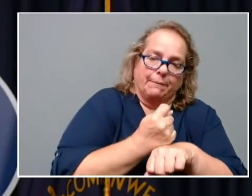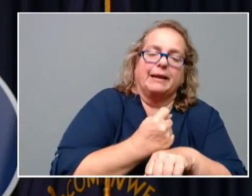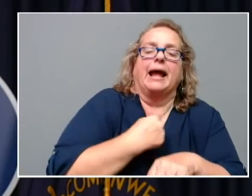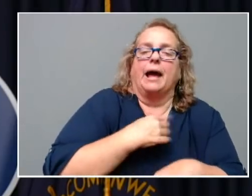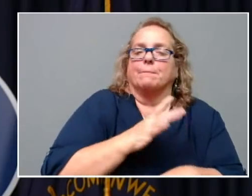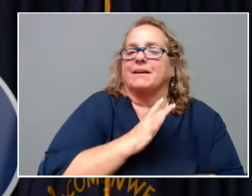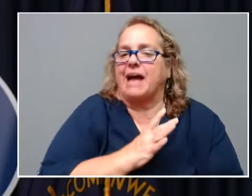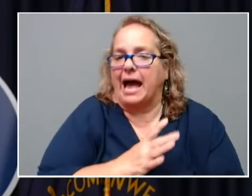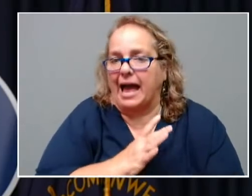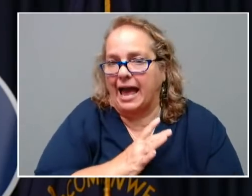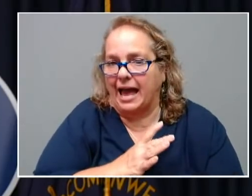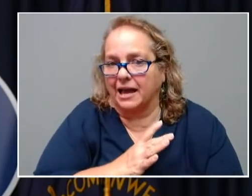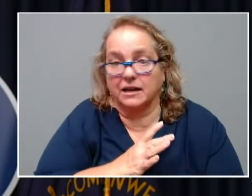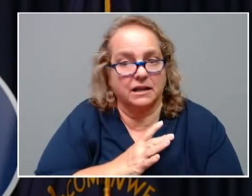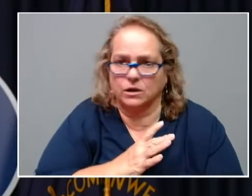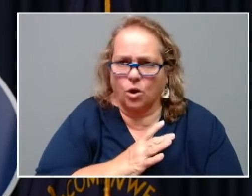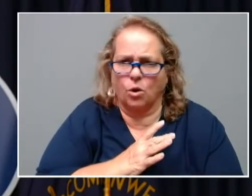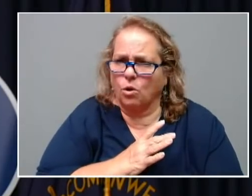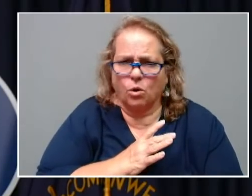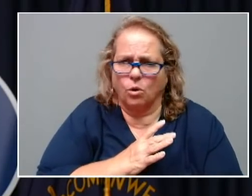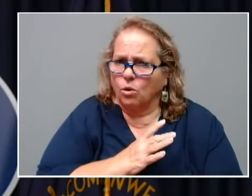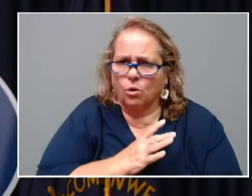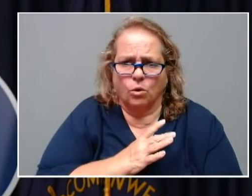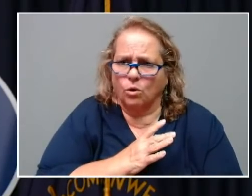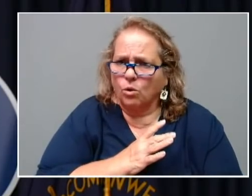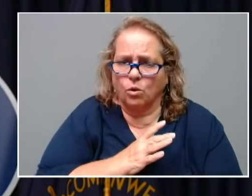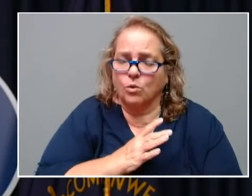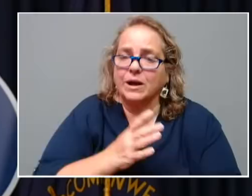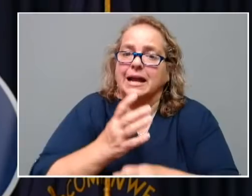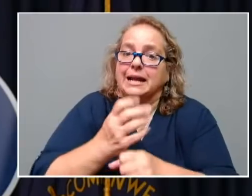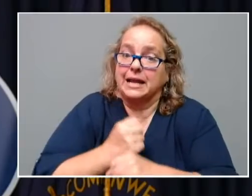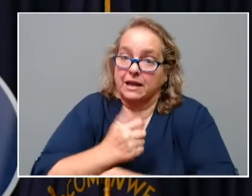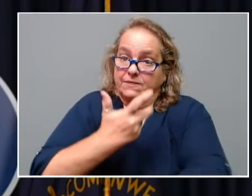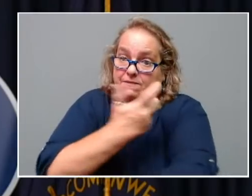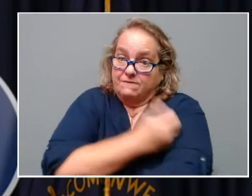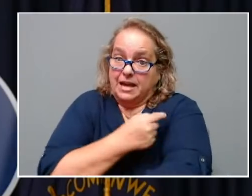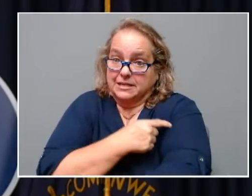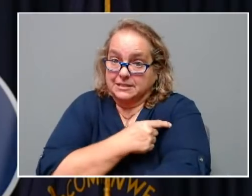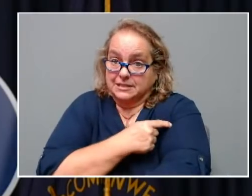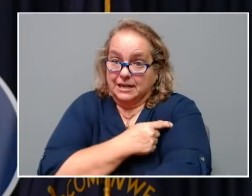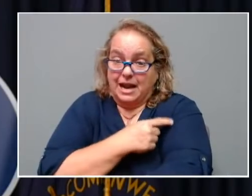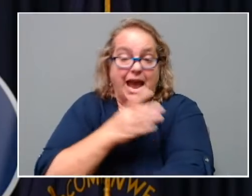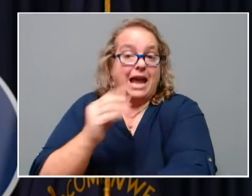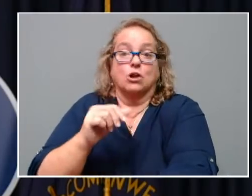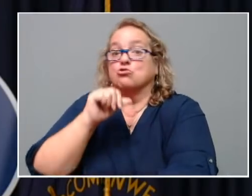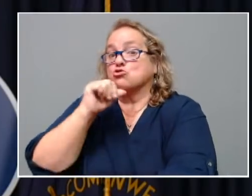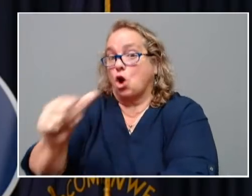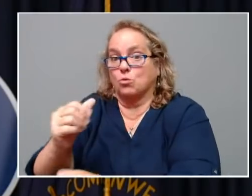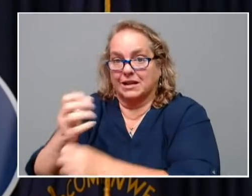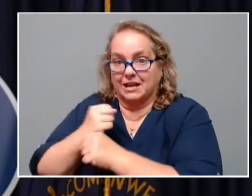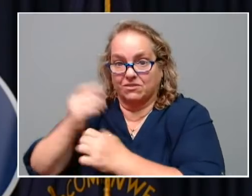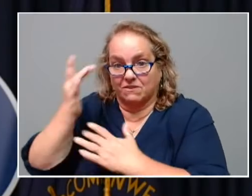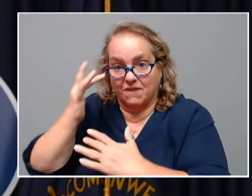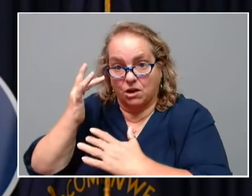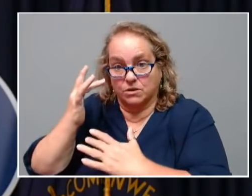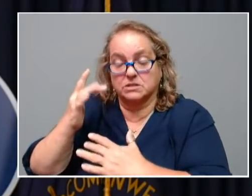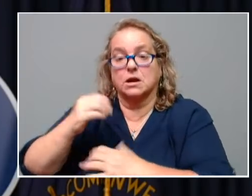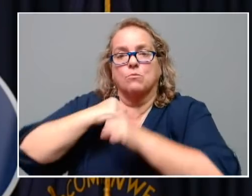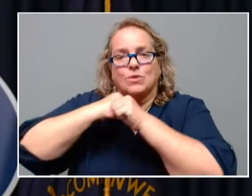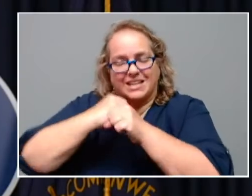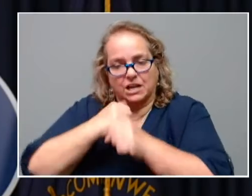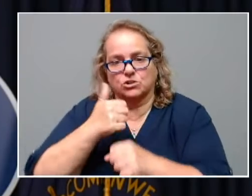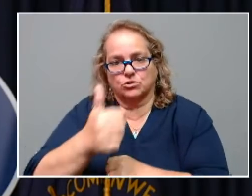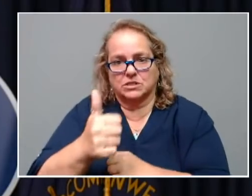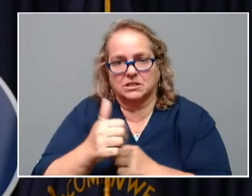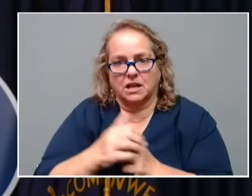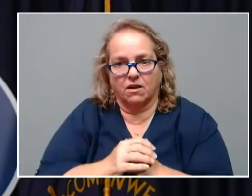is get the vaccine and don't get the deadly virus or to already be protected from it. So we were talking about all that before the